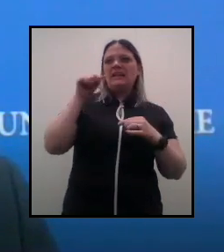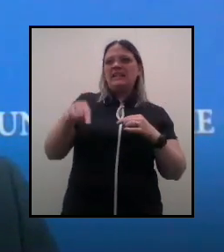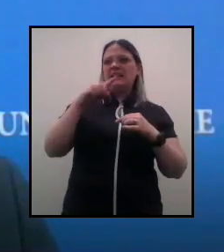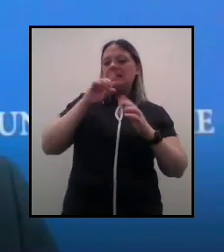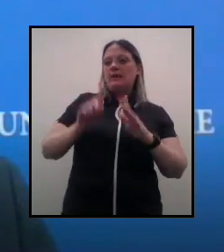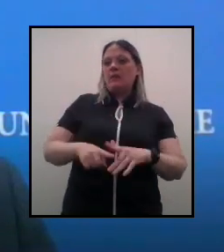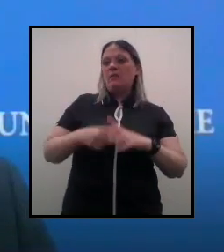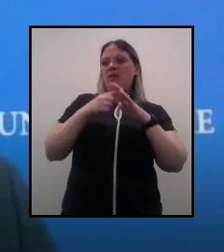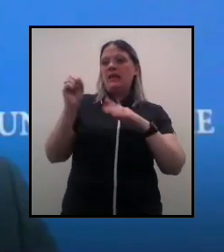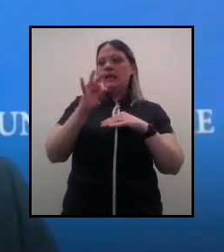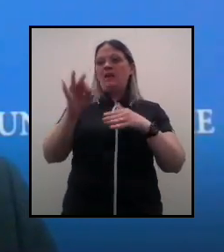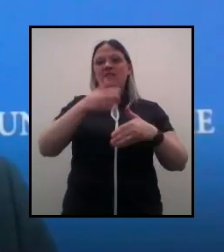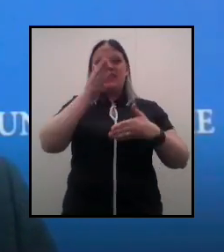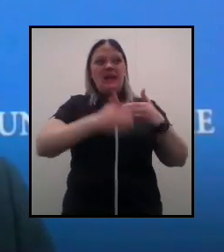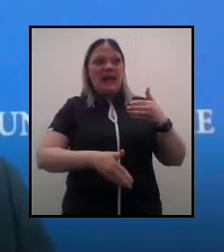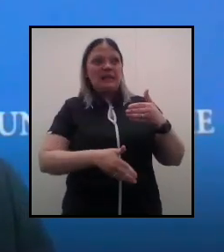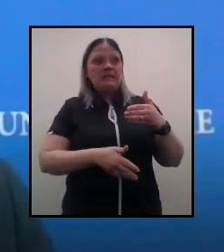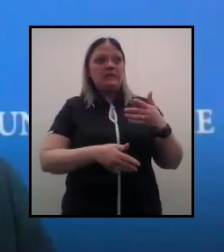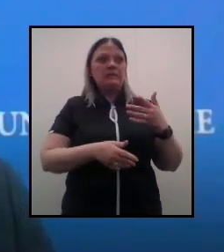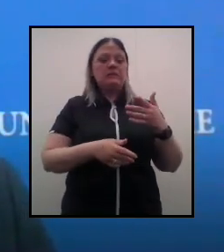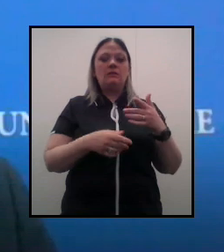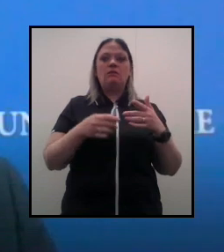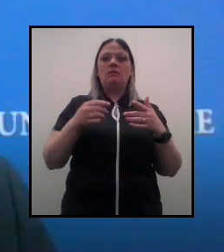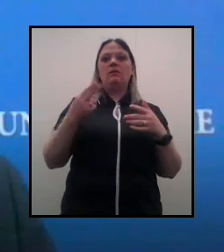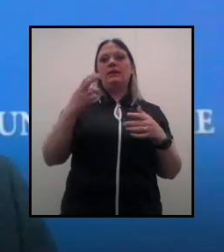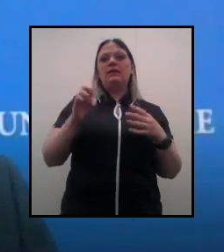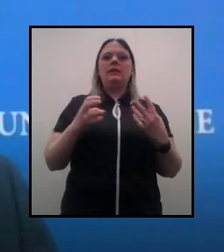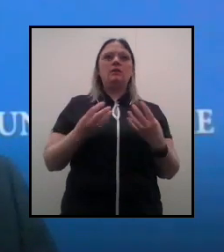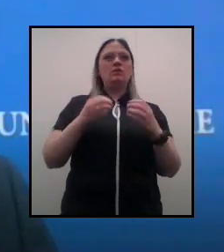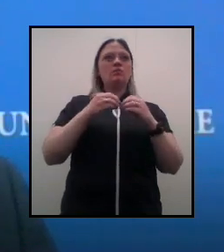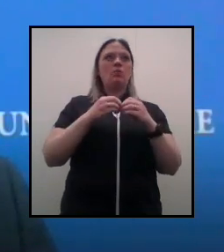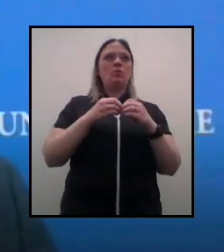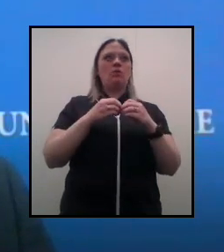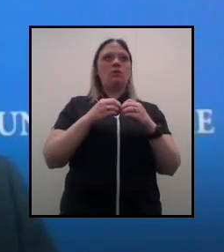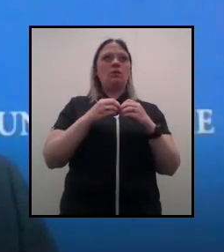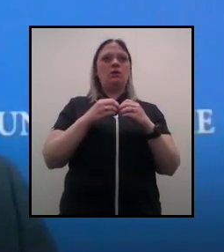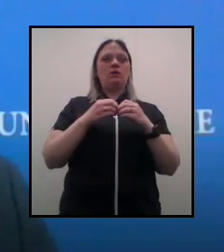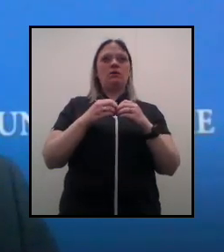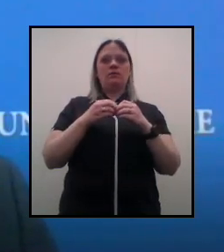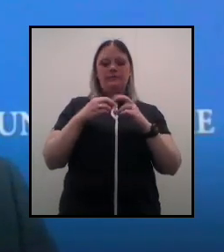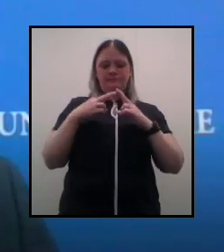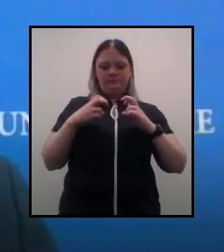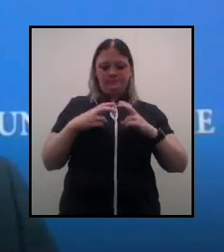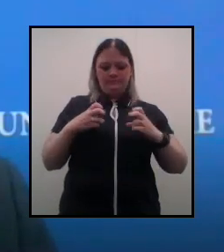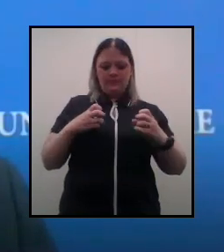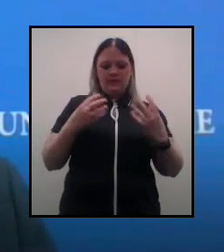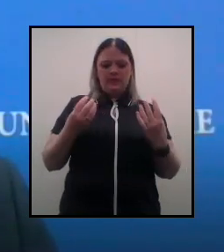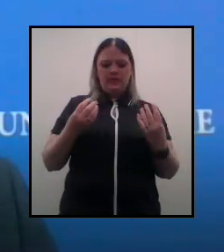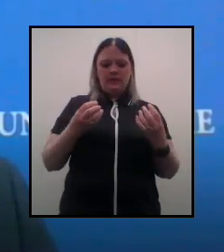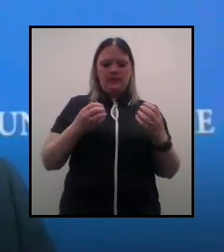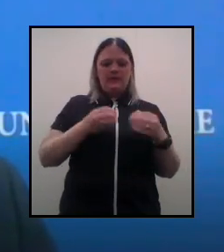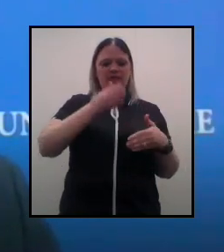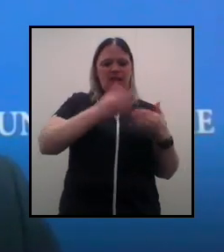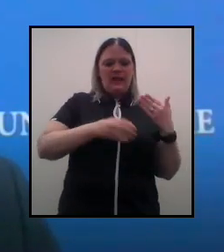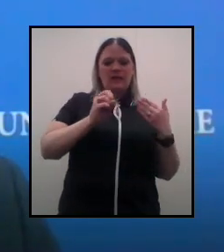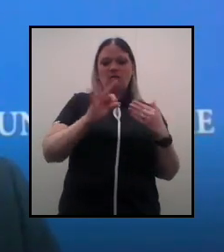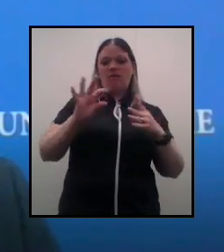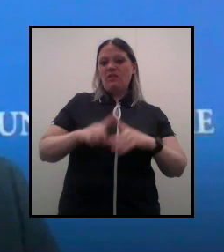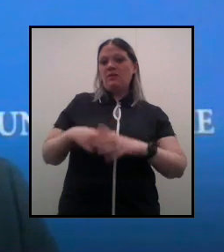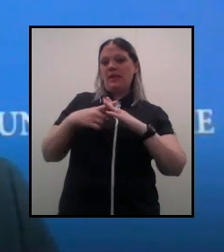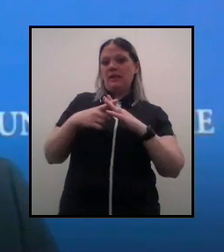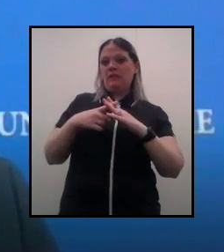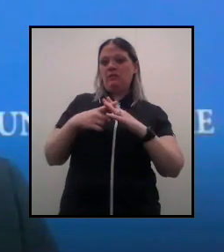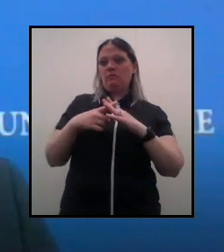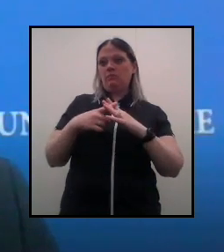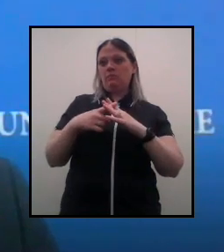the end, where we are? And of course, he was more introspective and said this is really more the end of the beginning, maybe. And I